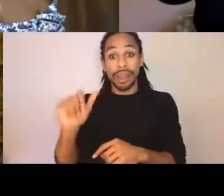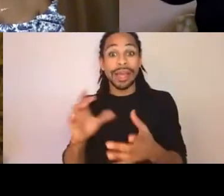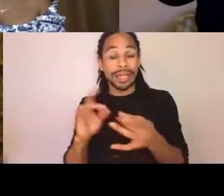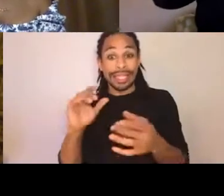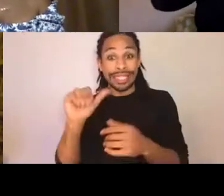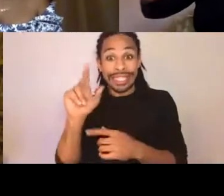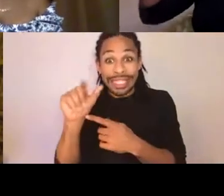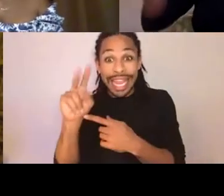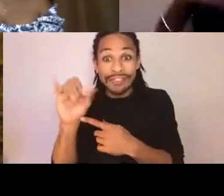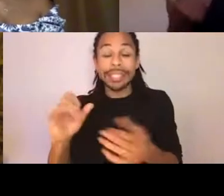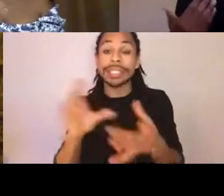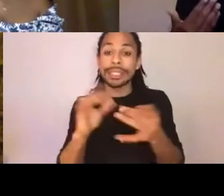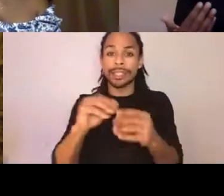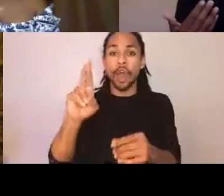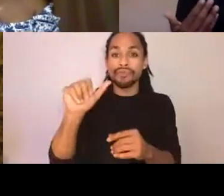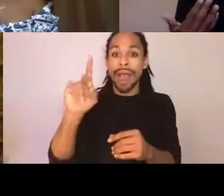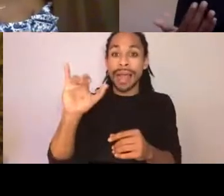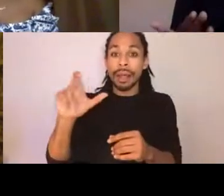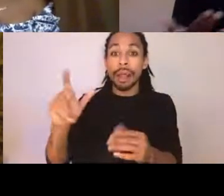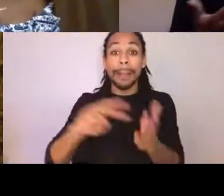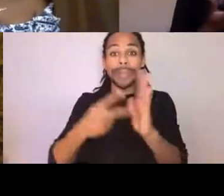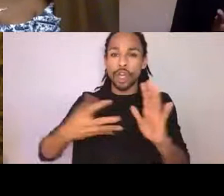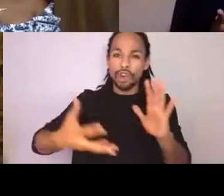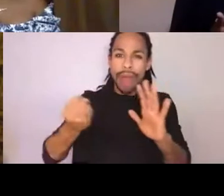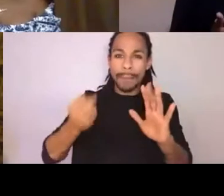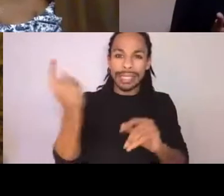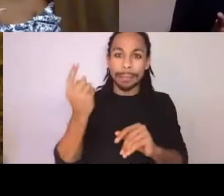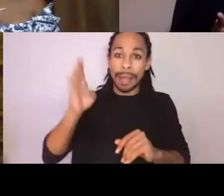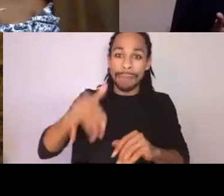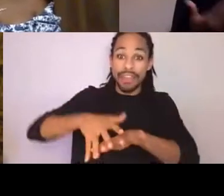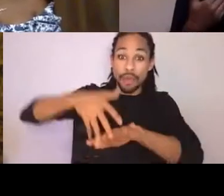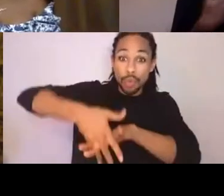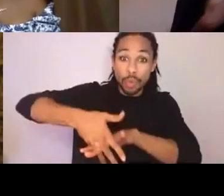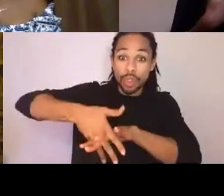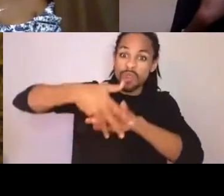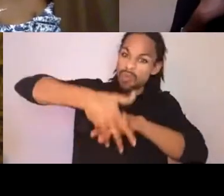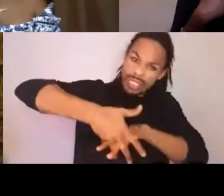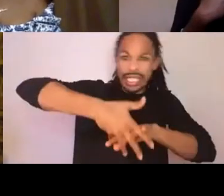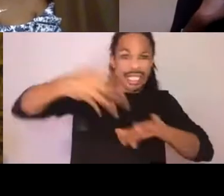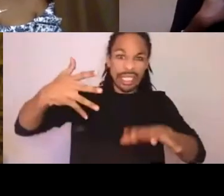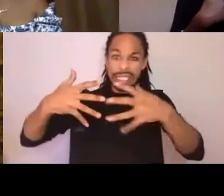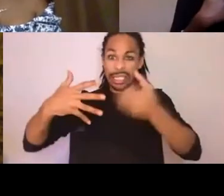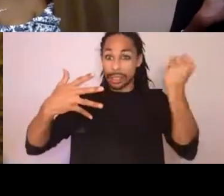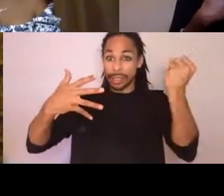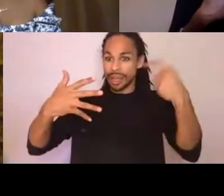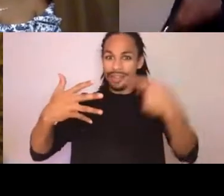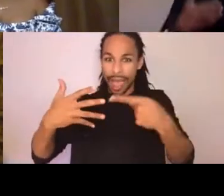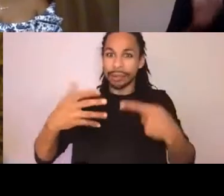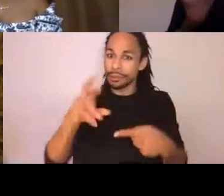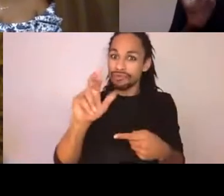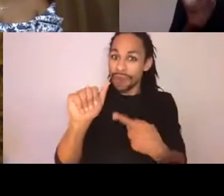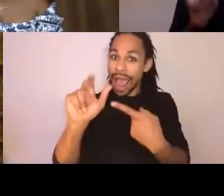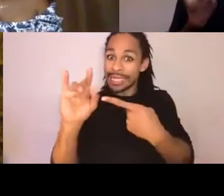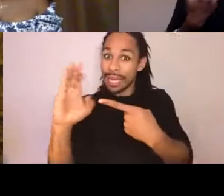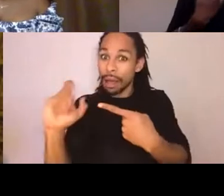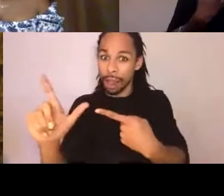than staying up here, really doing this deep listening and connecting with one another and connecting with ourselves, both in looking